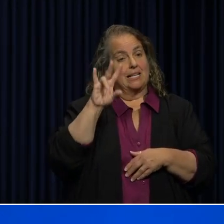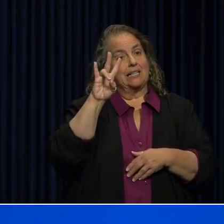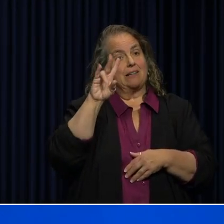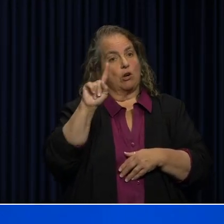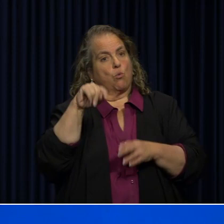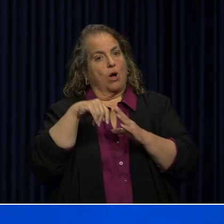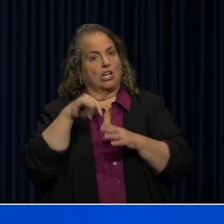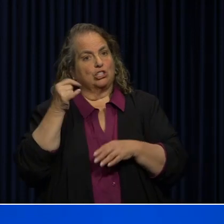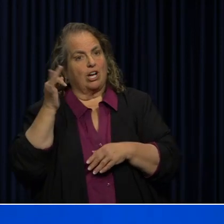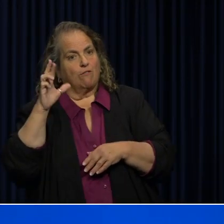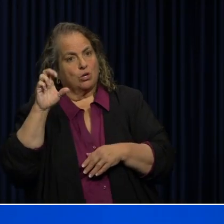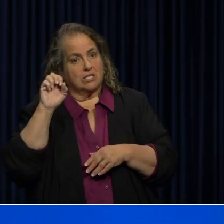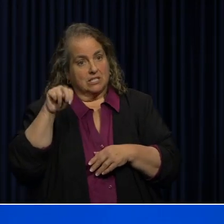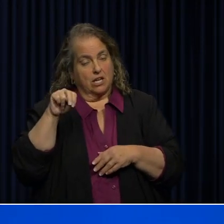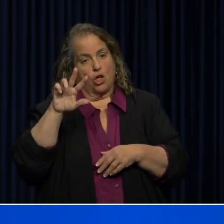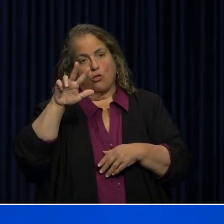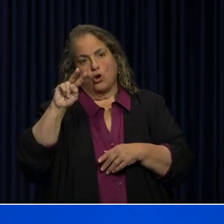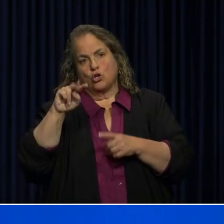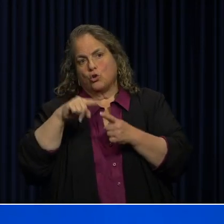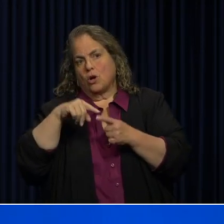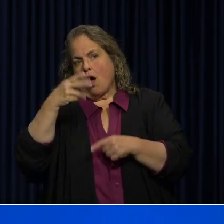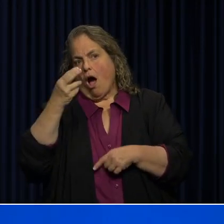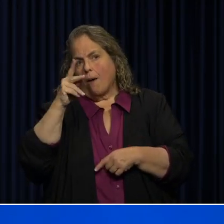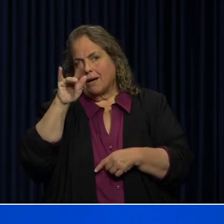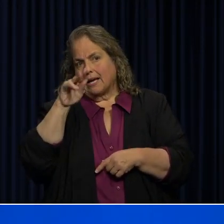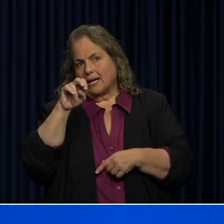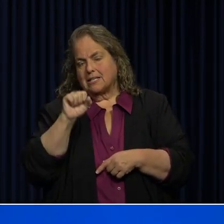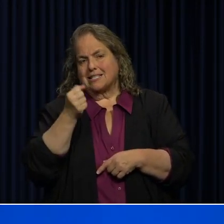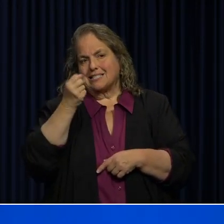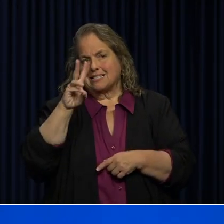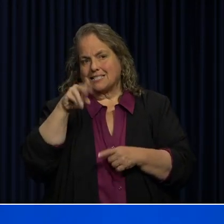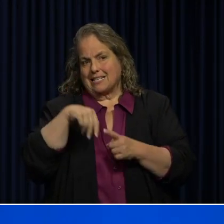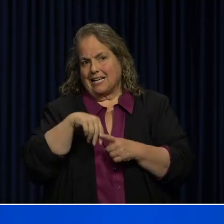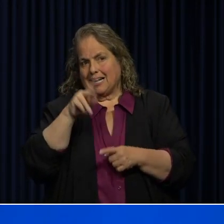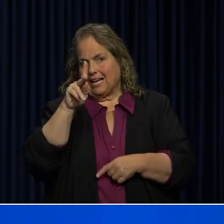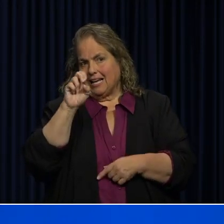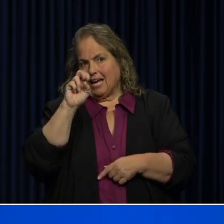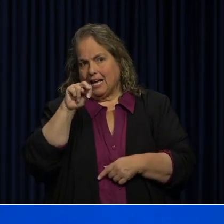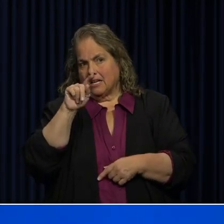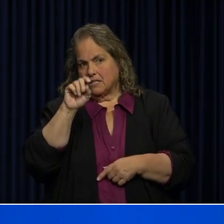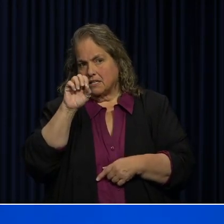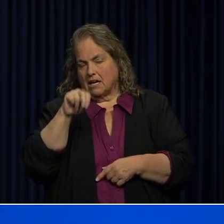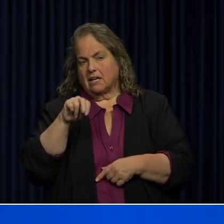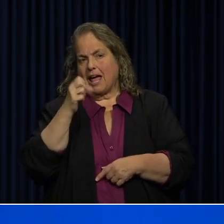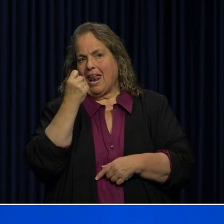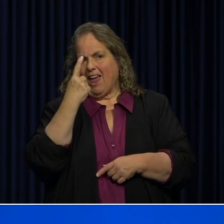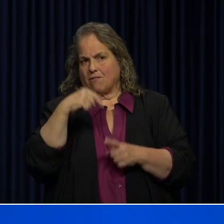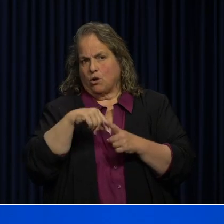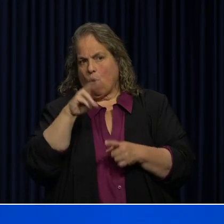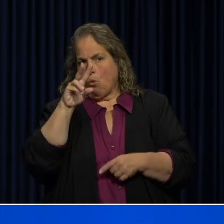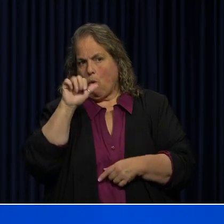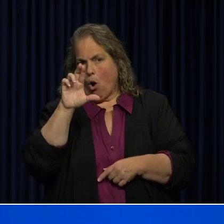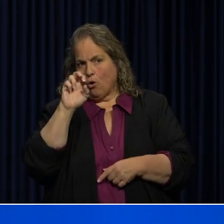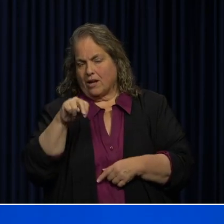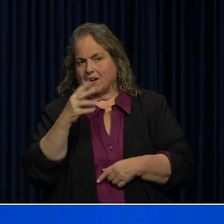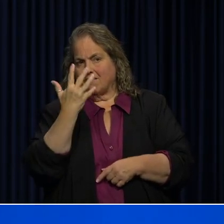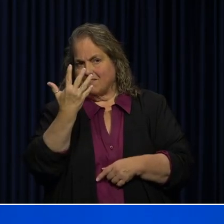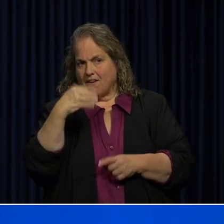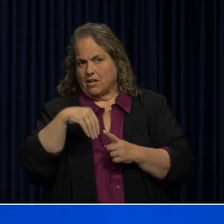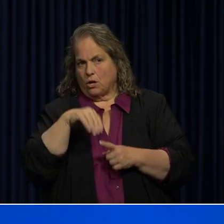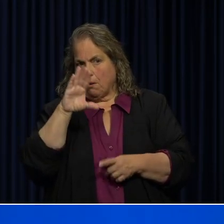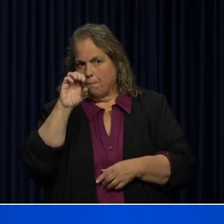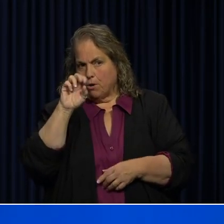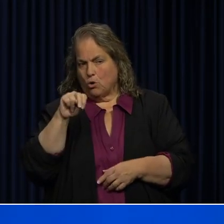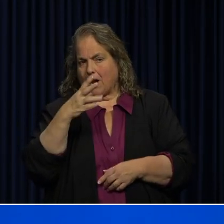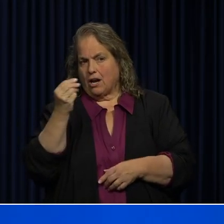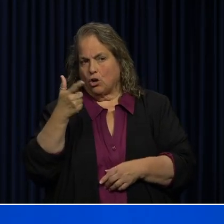Jefferson, 32 in Hopkins, 16 in Kenton, 11 in Warren, 5 in Boone